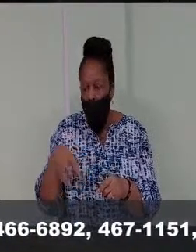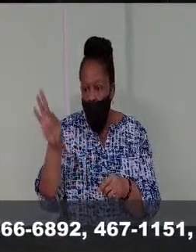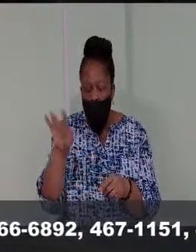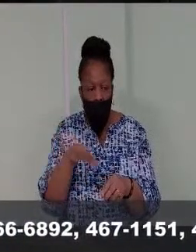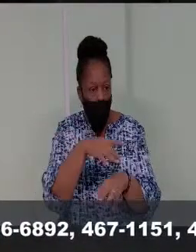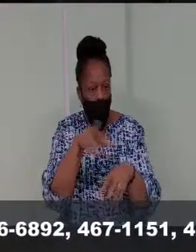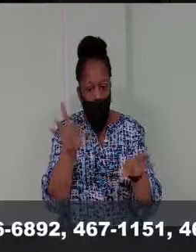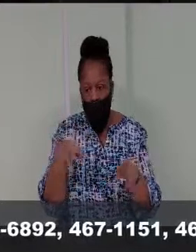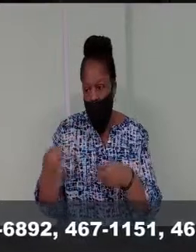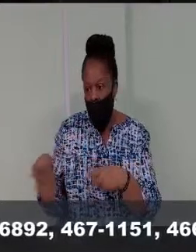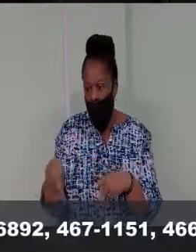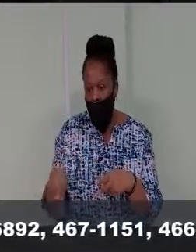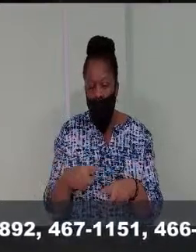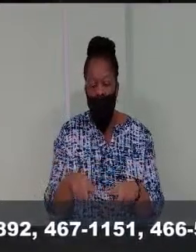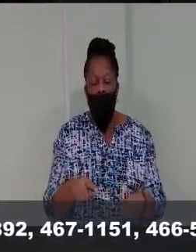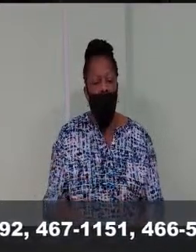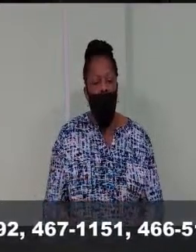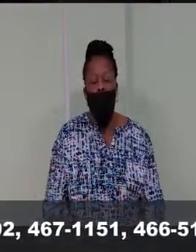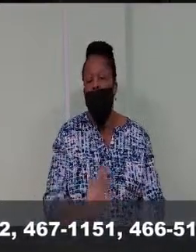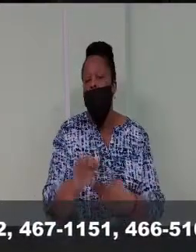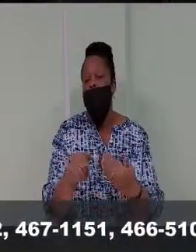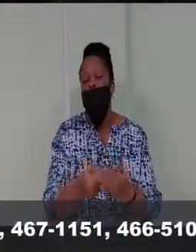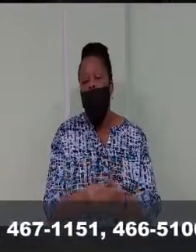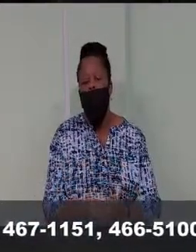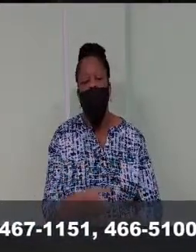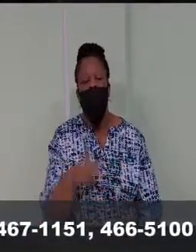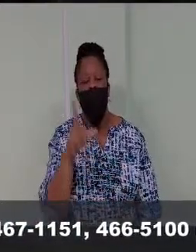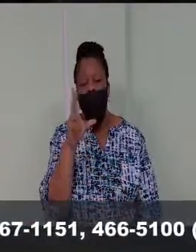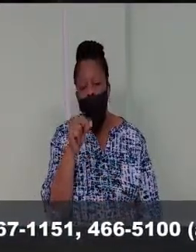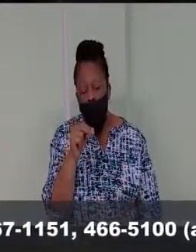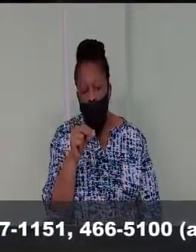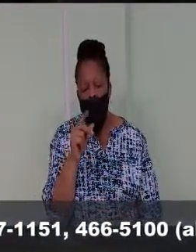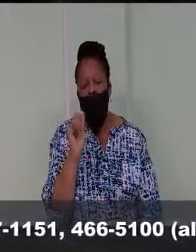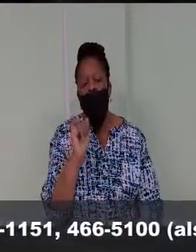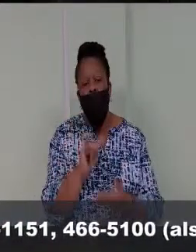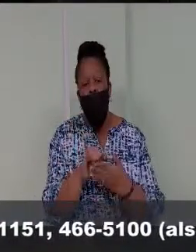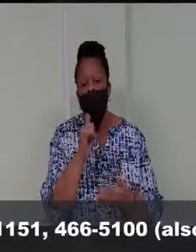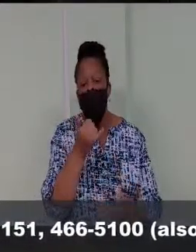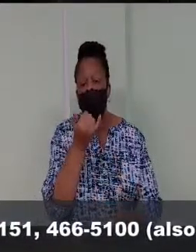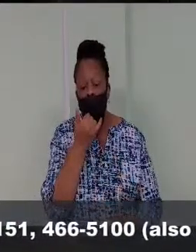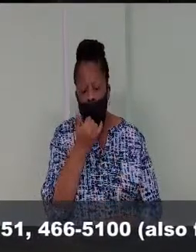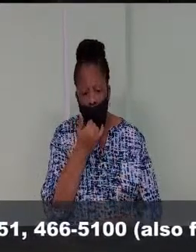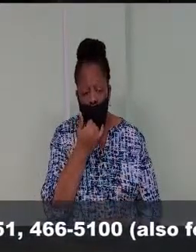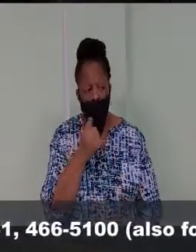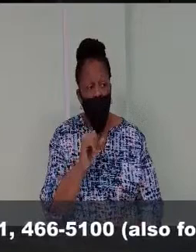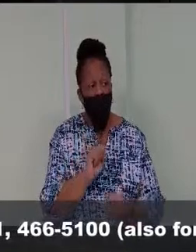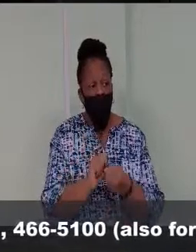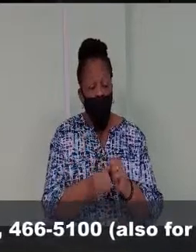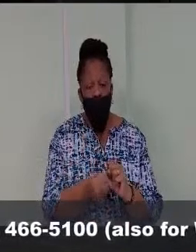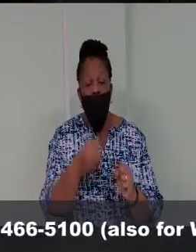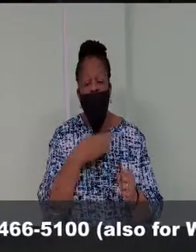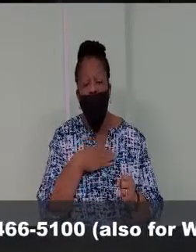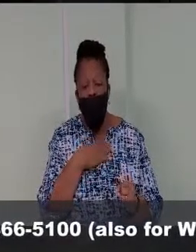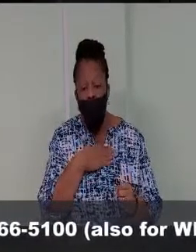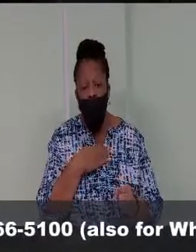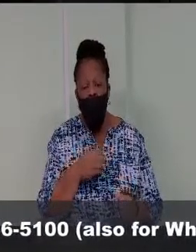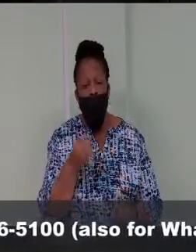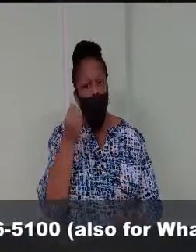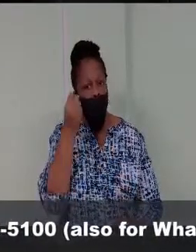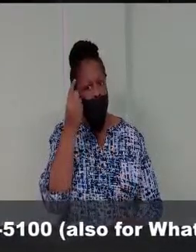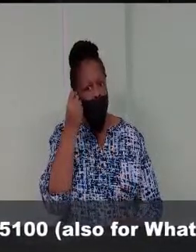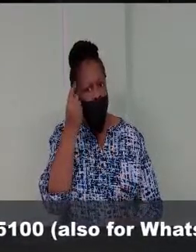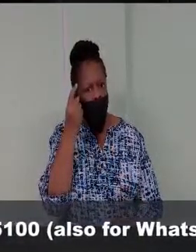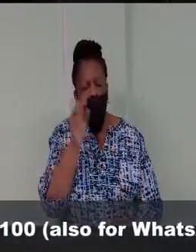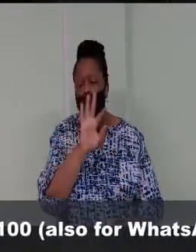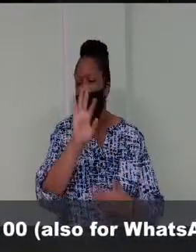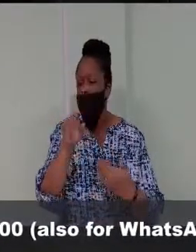that person is just as deleterious to the entire nation as the one who is coming out of quarantine. So let's make sure that we understand that we are all in this